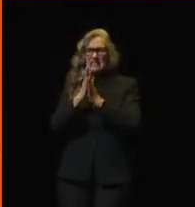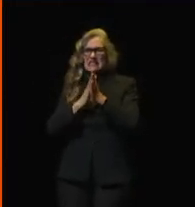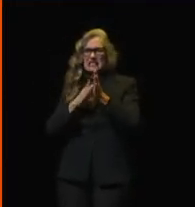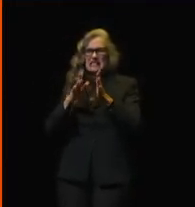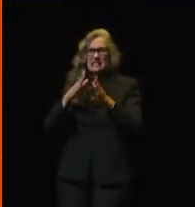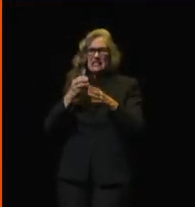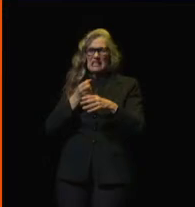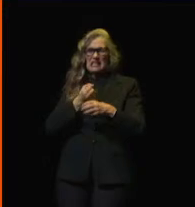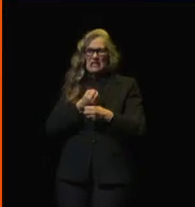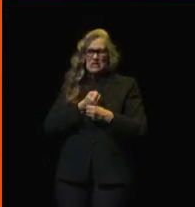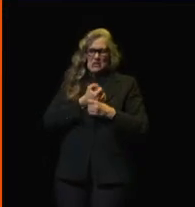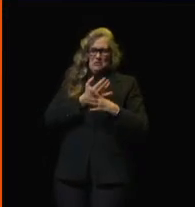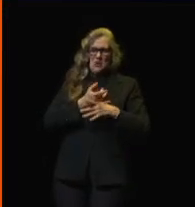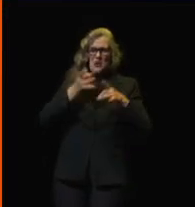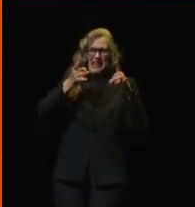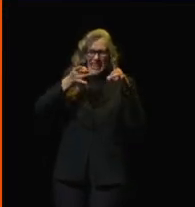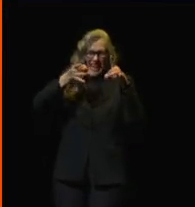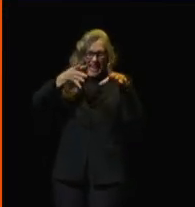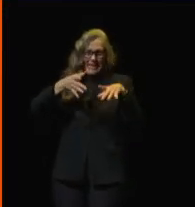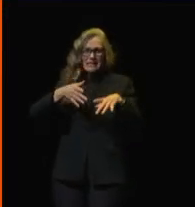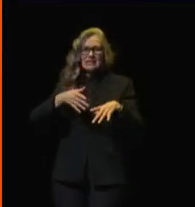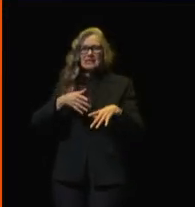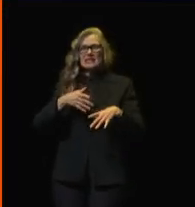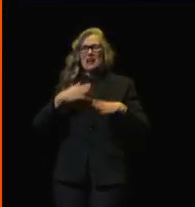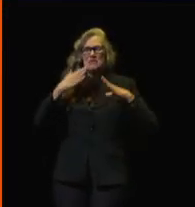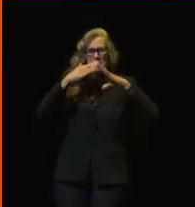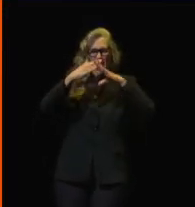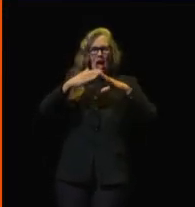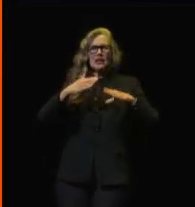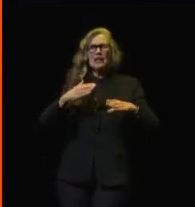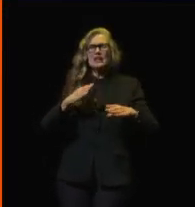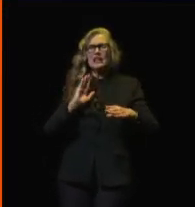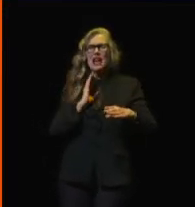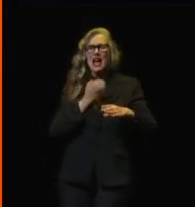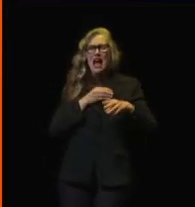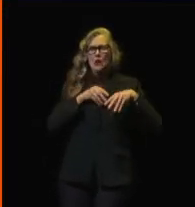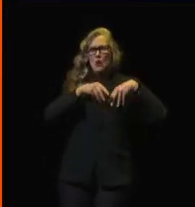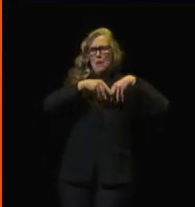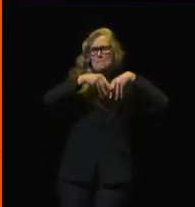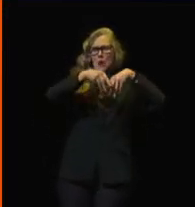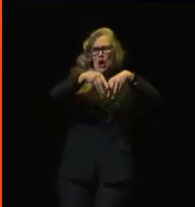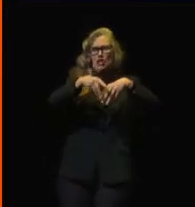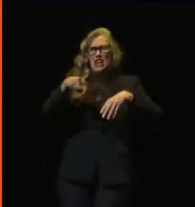and sporting they had baseball bats, and they had like